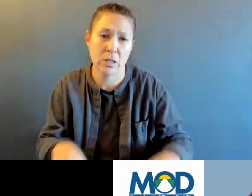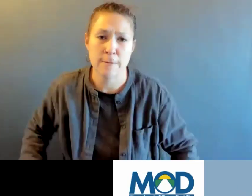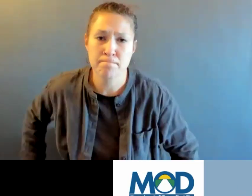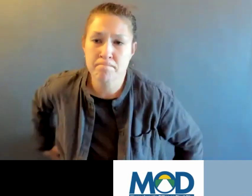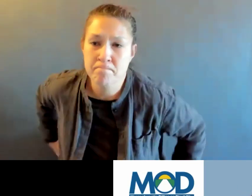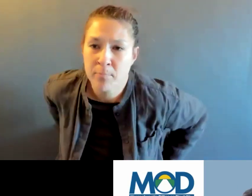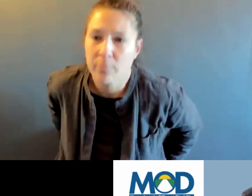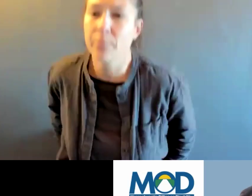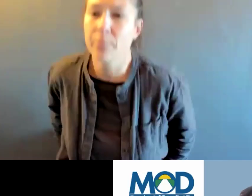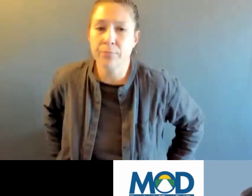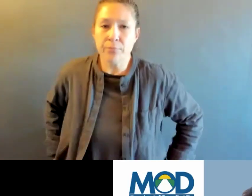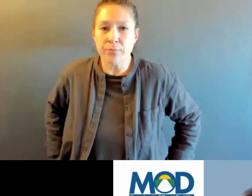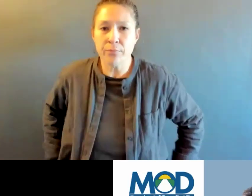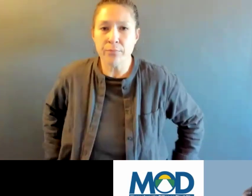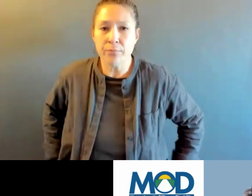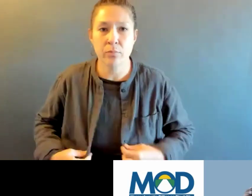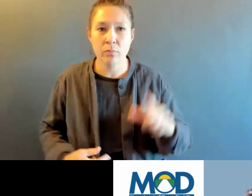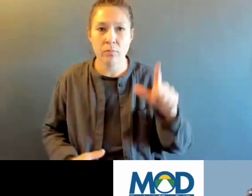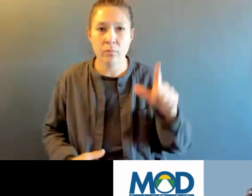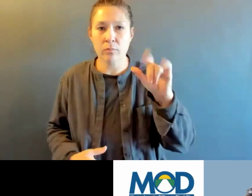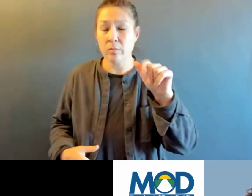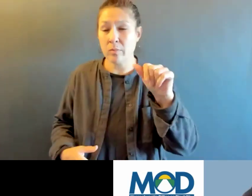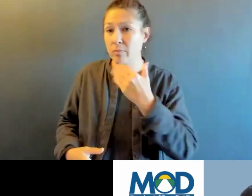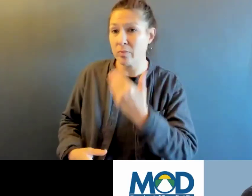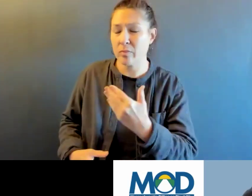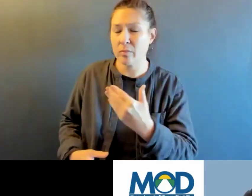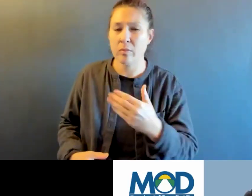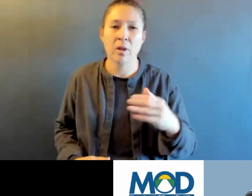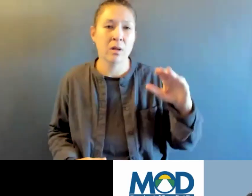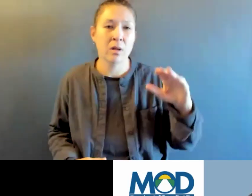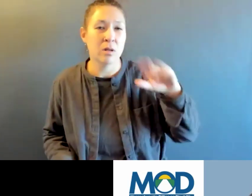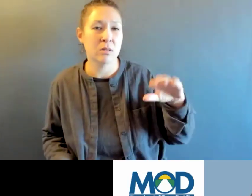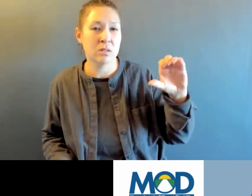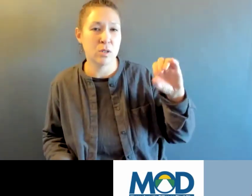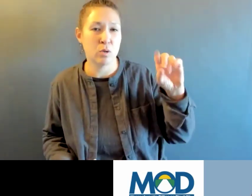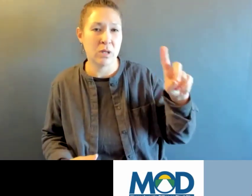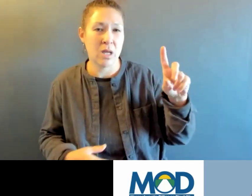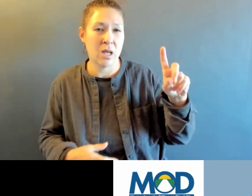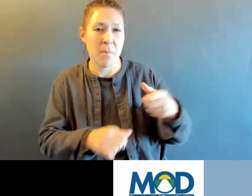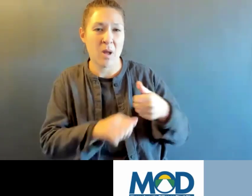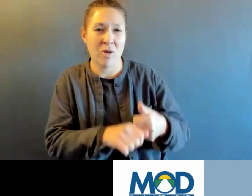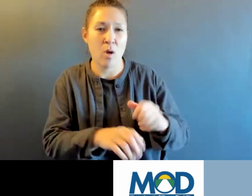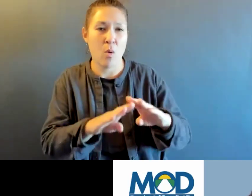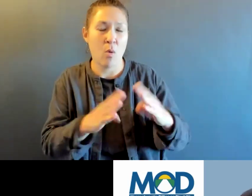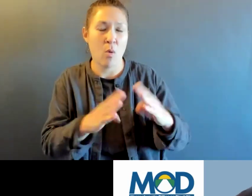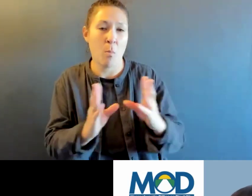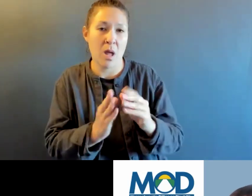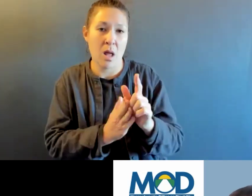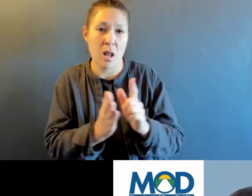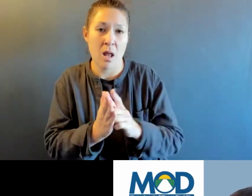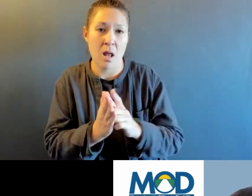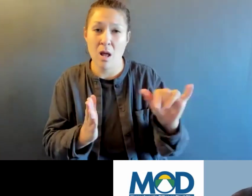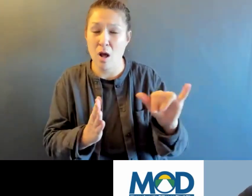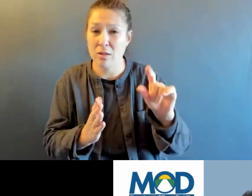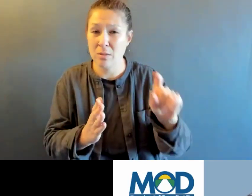Thank you. We know that CODs must follow the open meeting law. Are they also required to follow